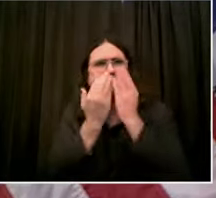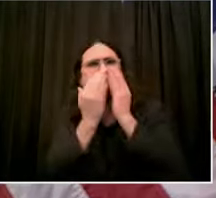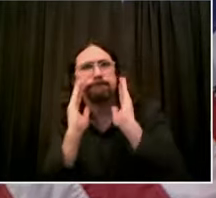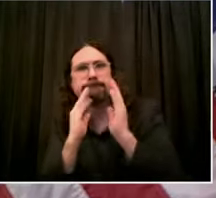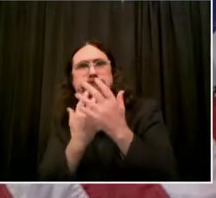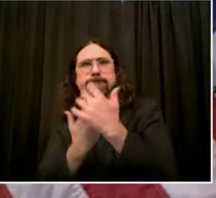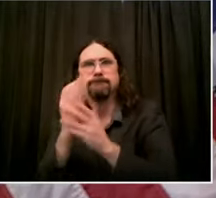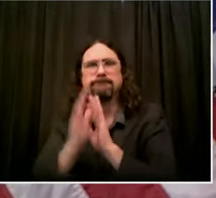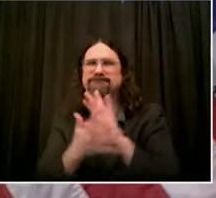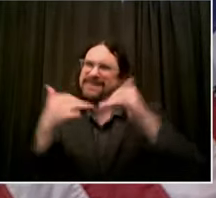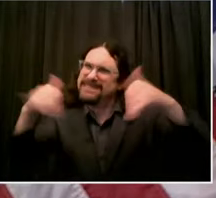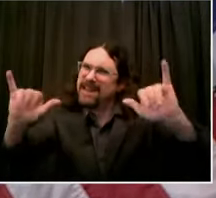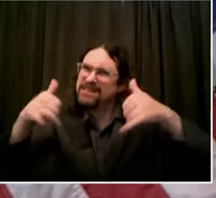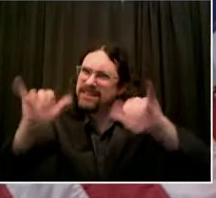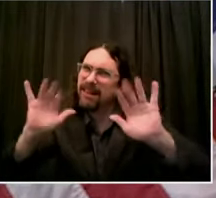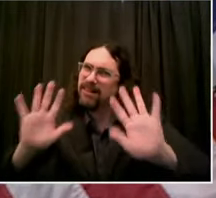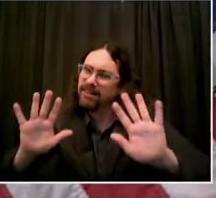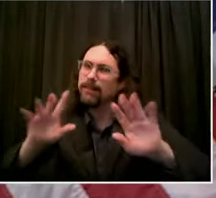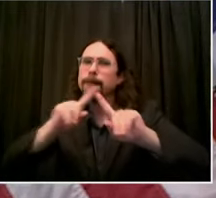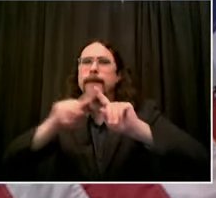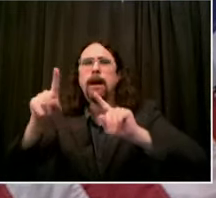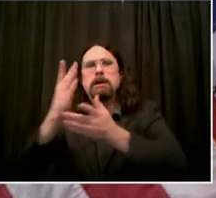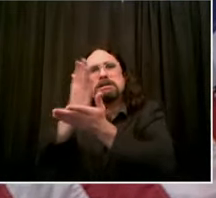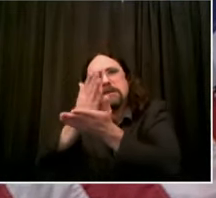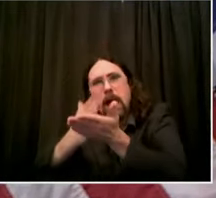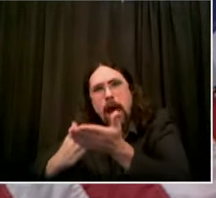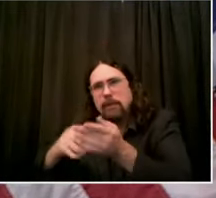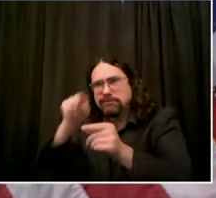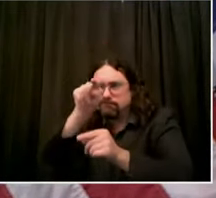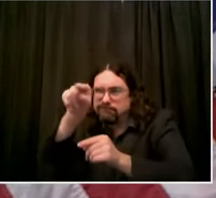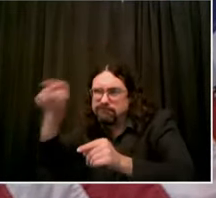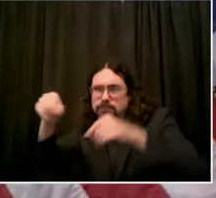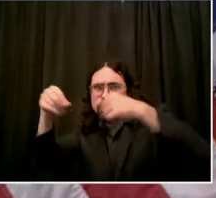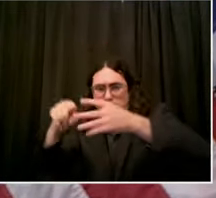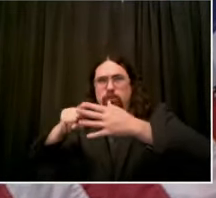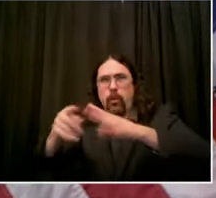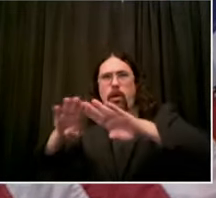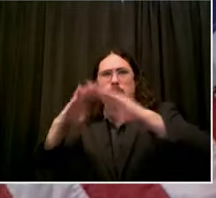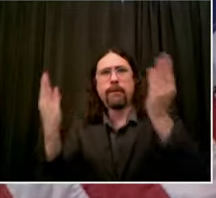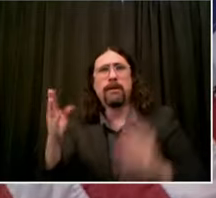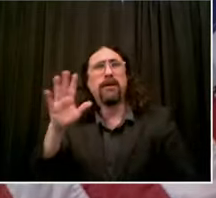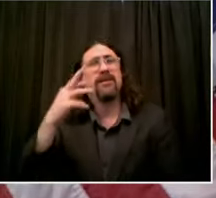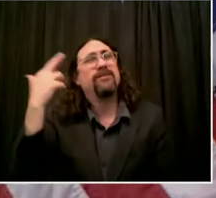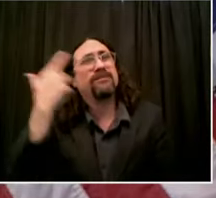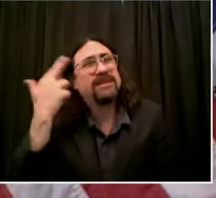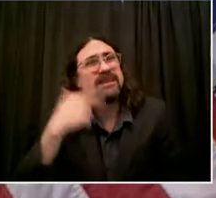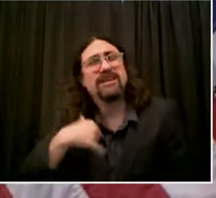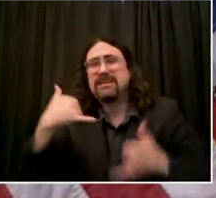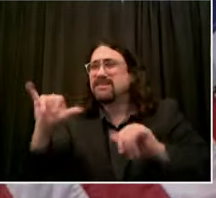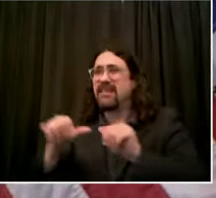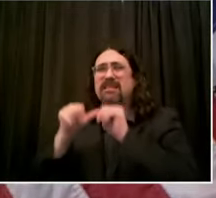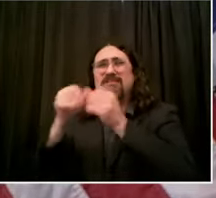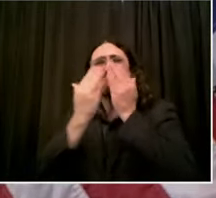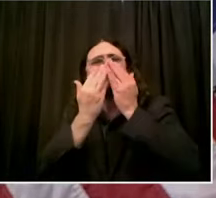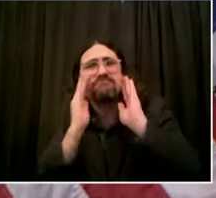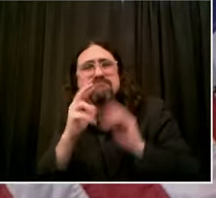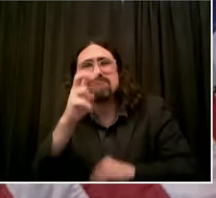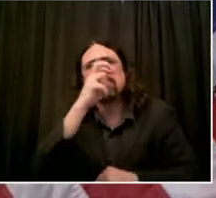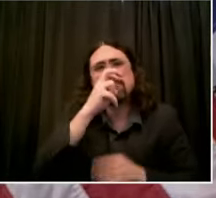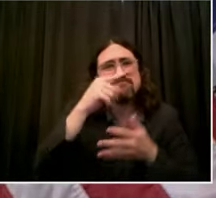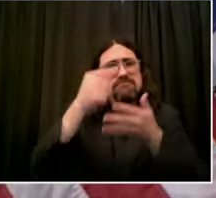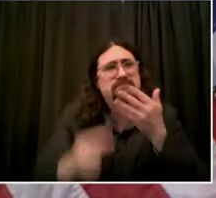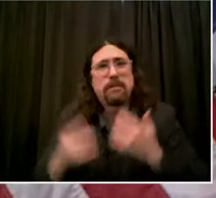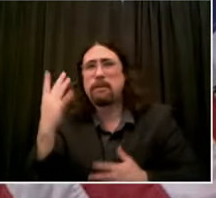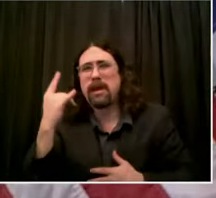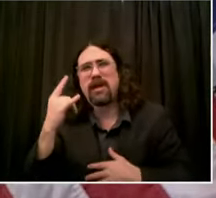we know this is a mass transit city. There is no way in the world New York City functions without mass transit. When we get past this crisis,